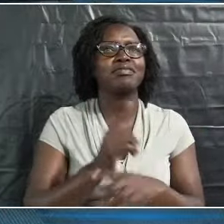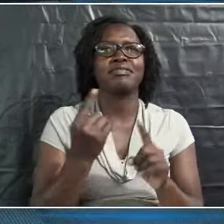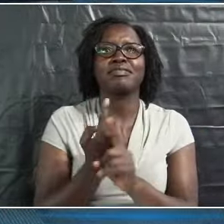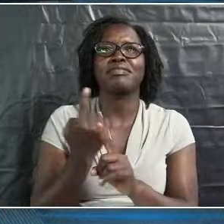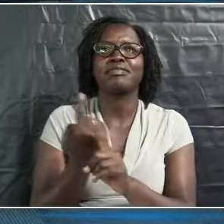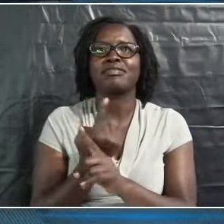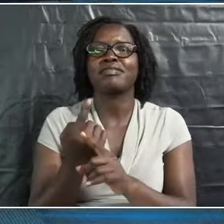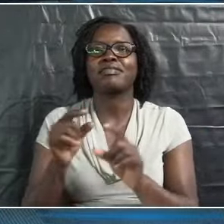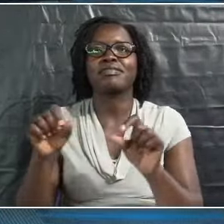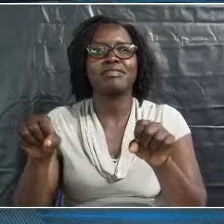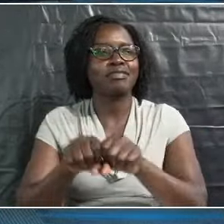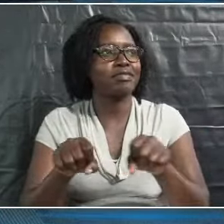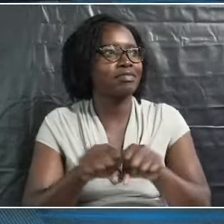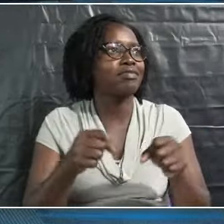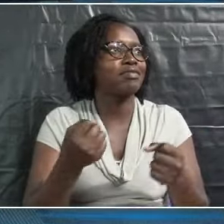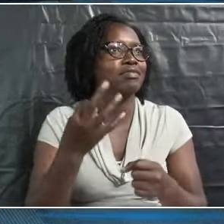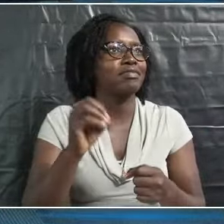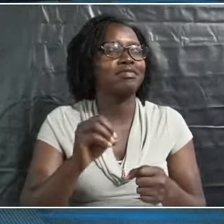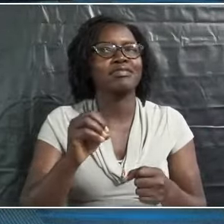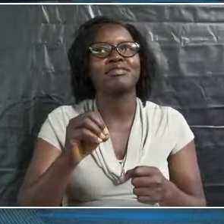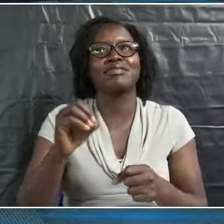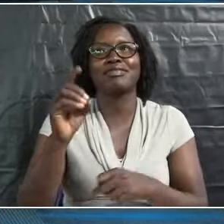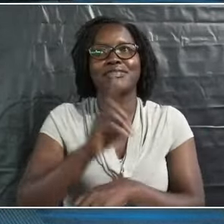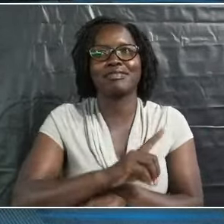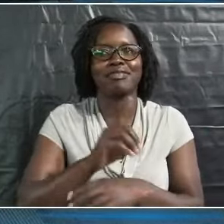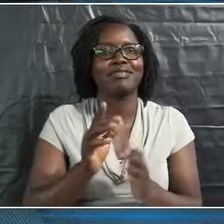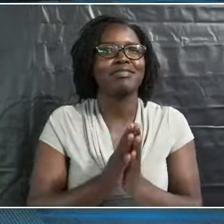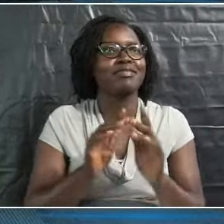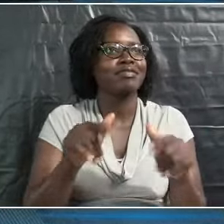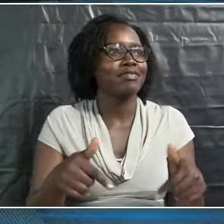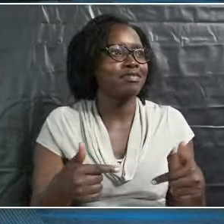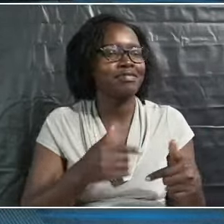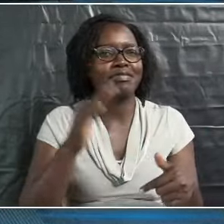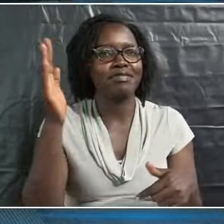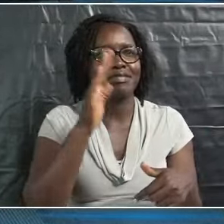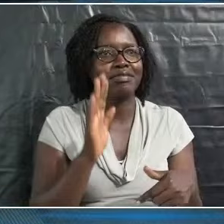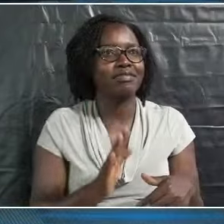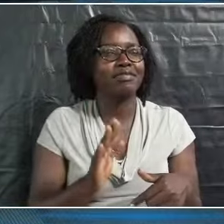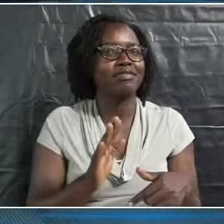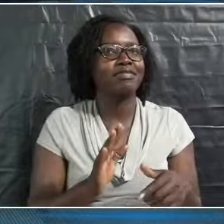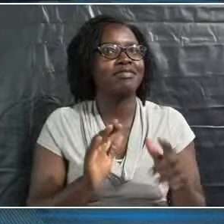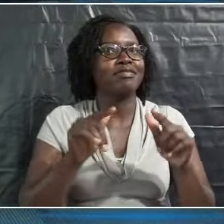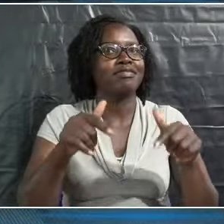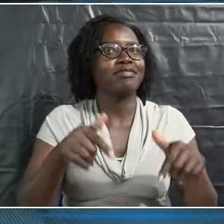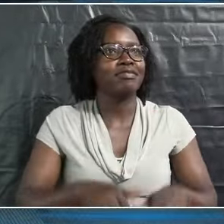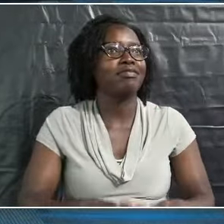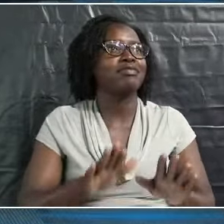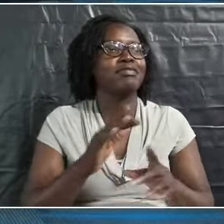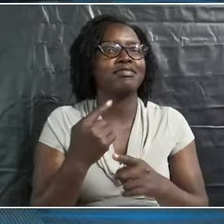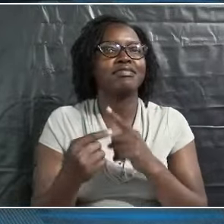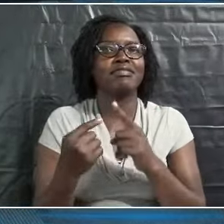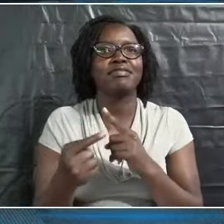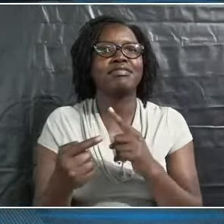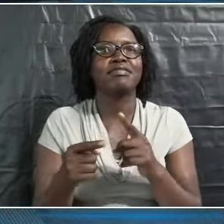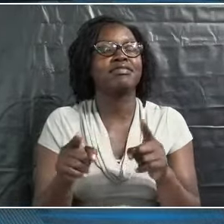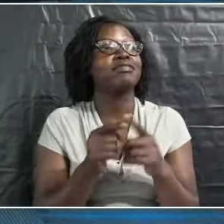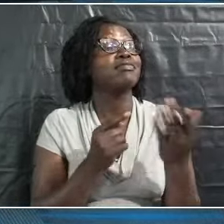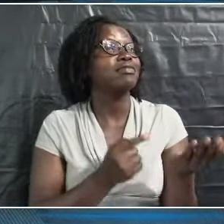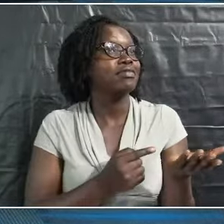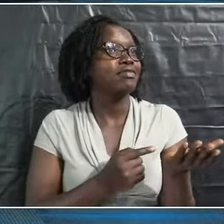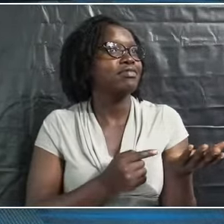for 30 days. There are shoes they have never worn for years, but they are still